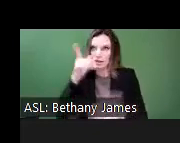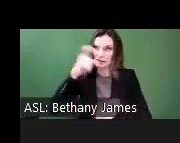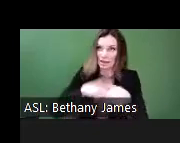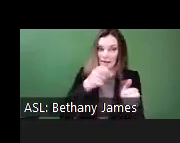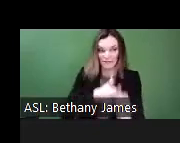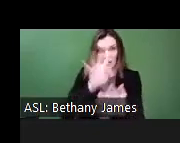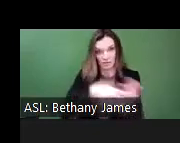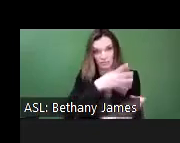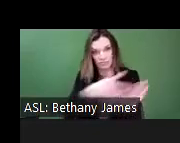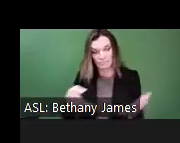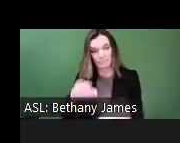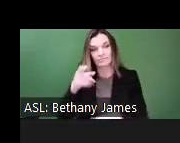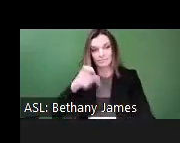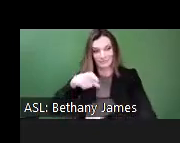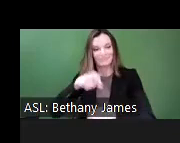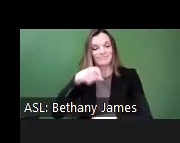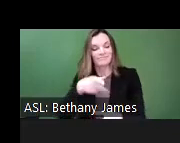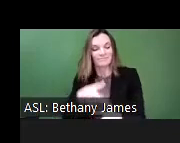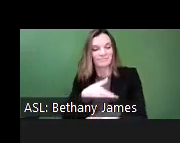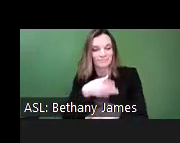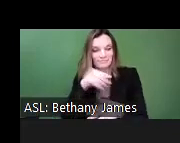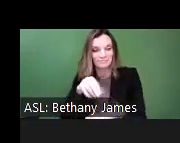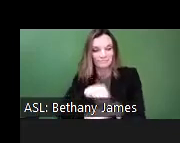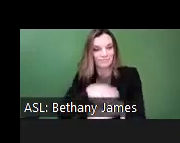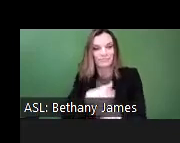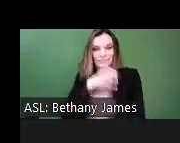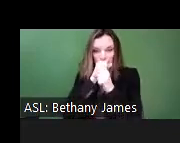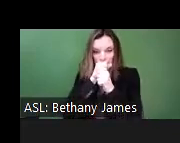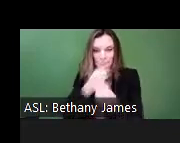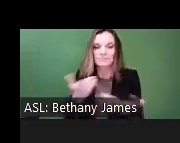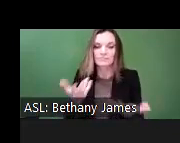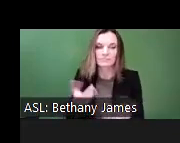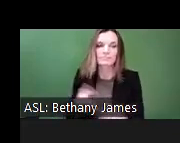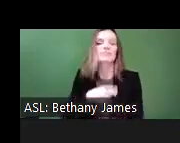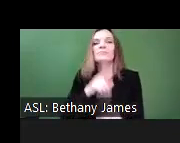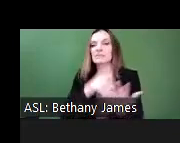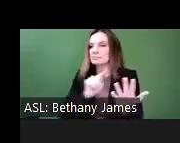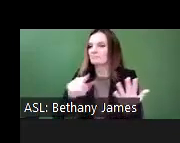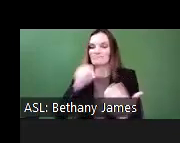you'd still have to go through this process. OWI would be one of them.